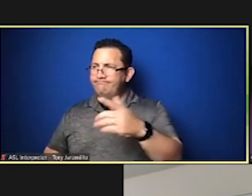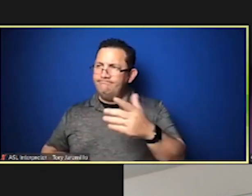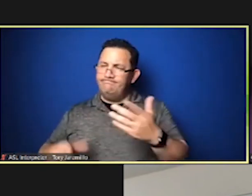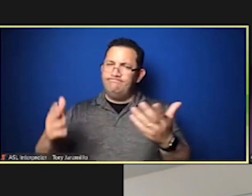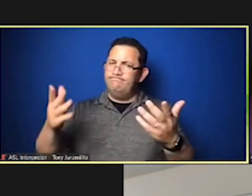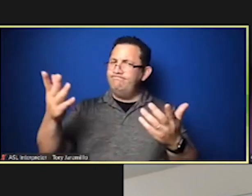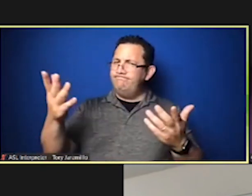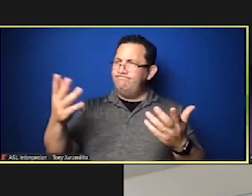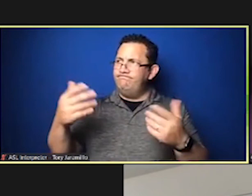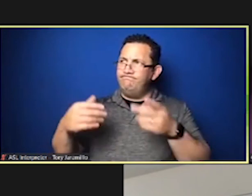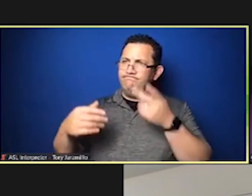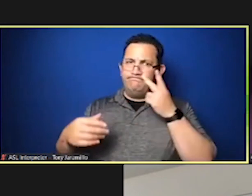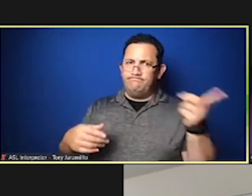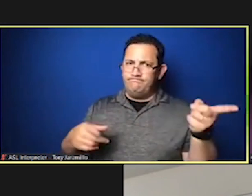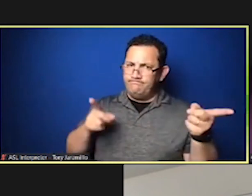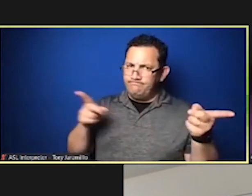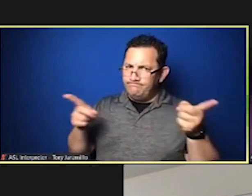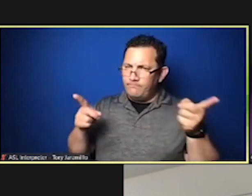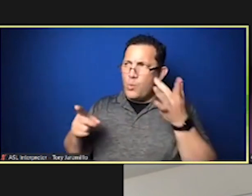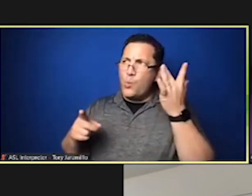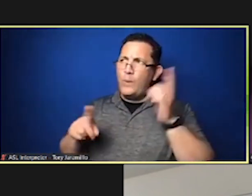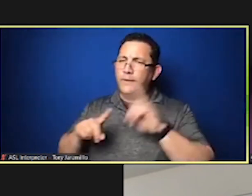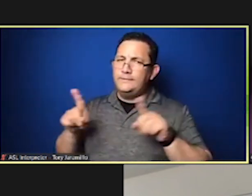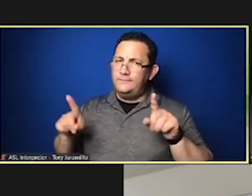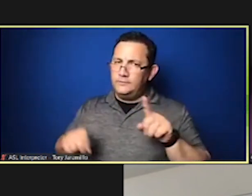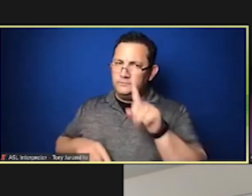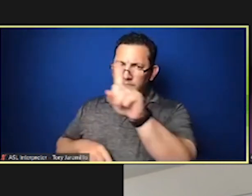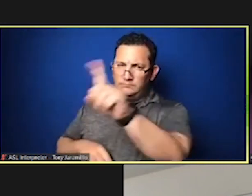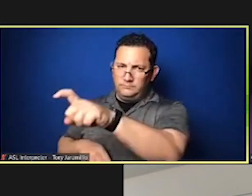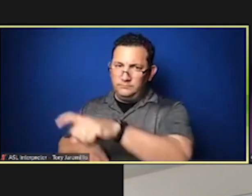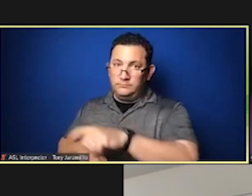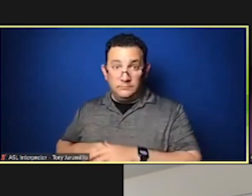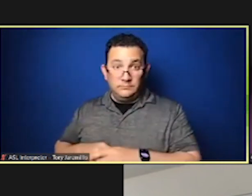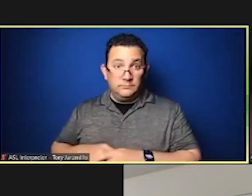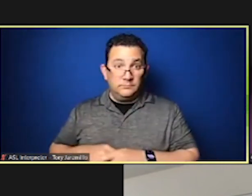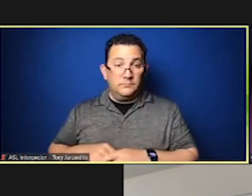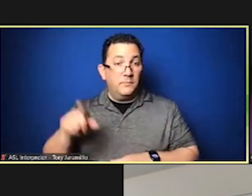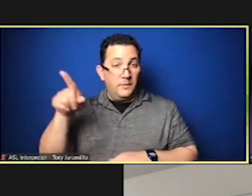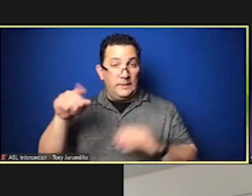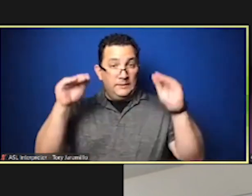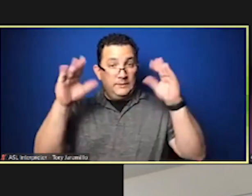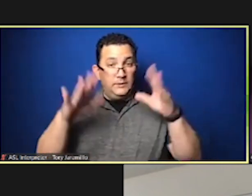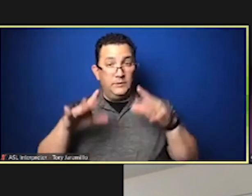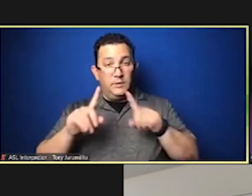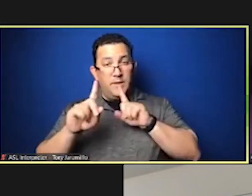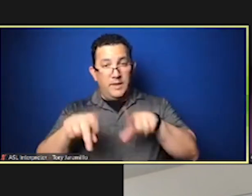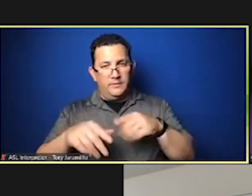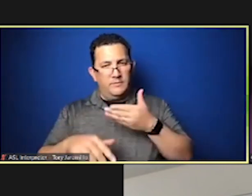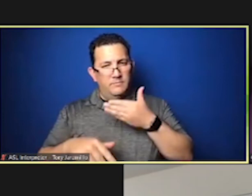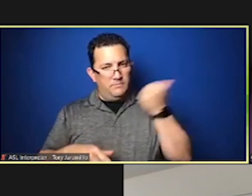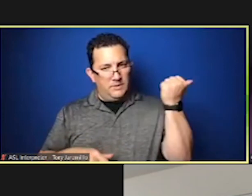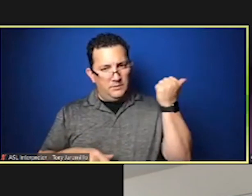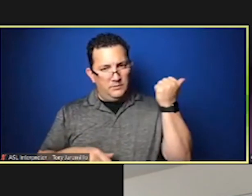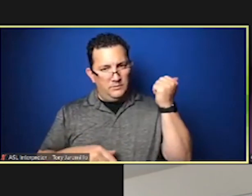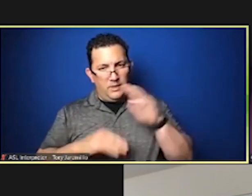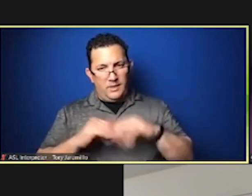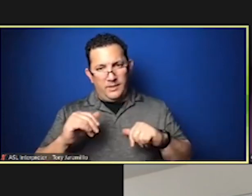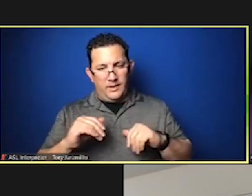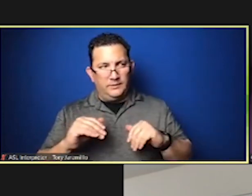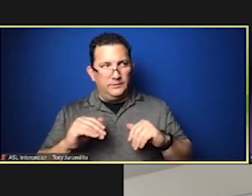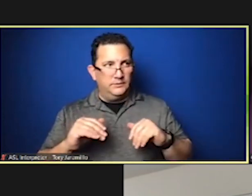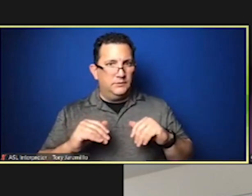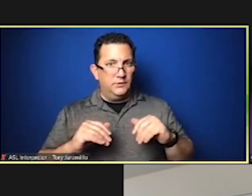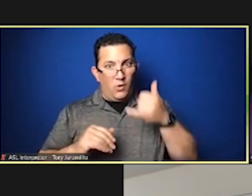questions as to why there's a difference between the two. They'll be able to answer your question a lot easier than